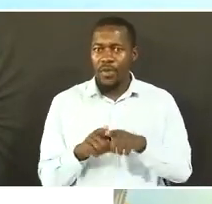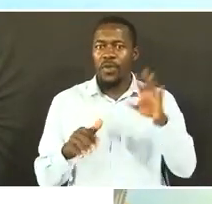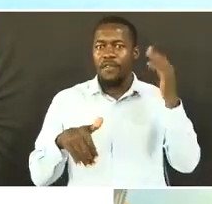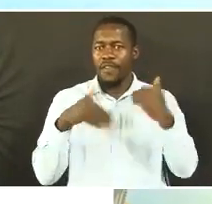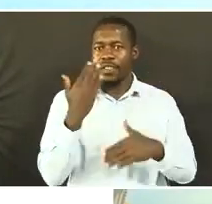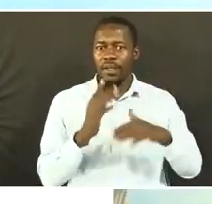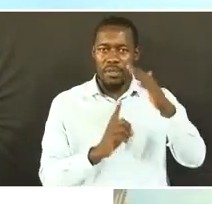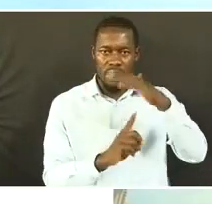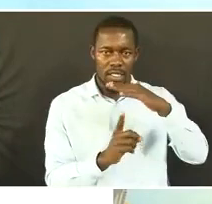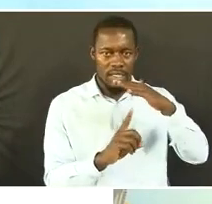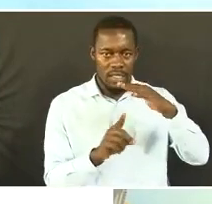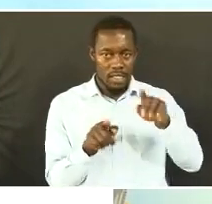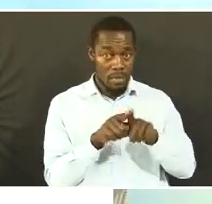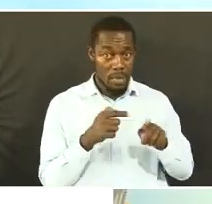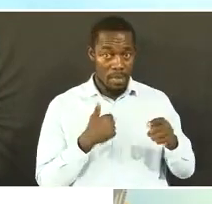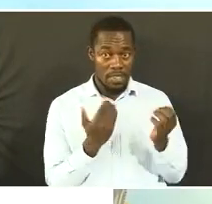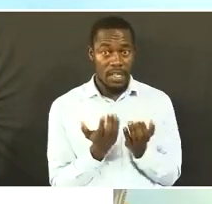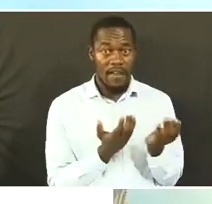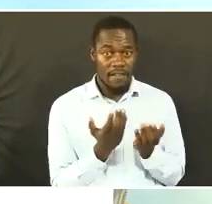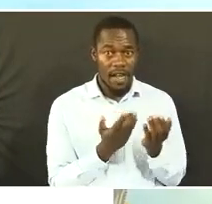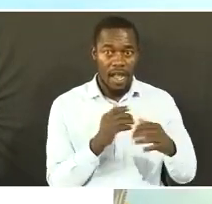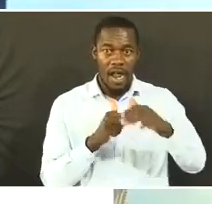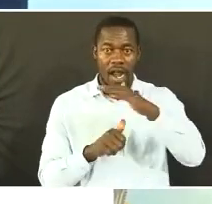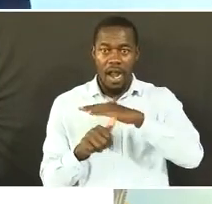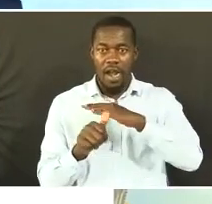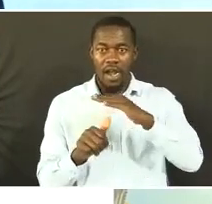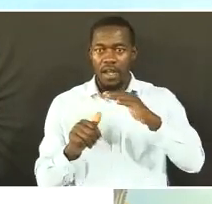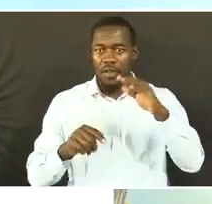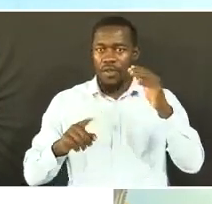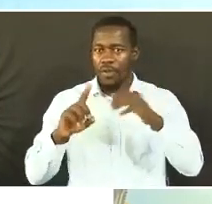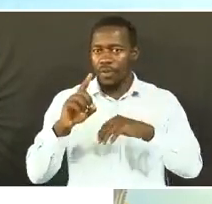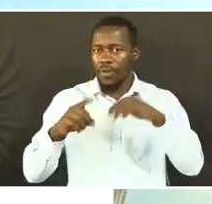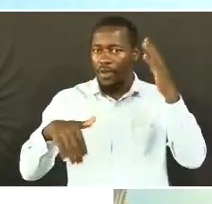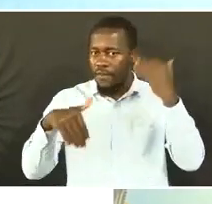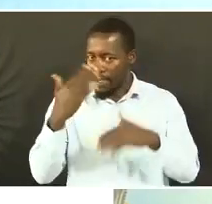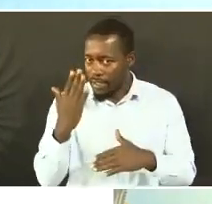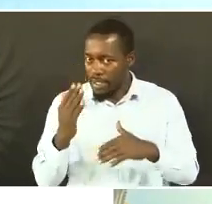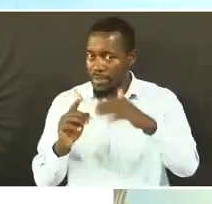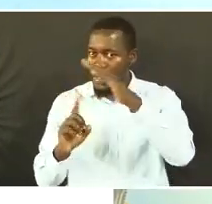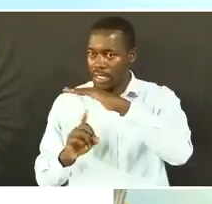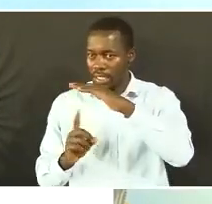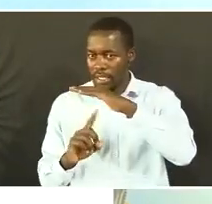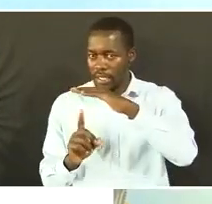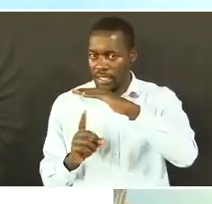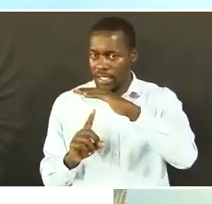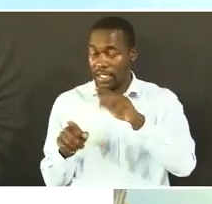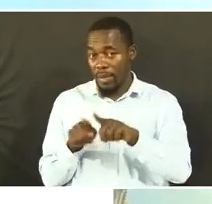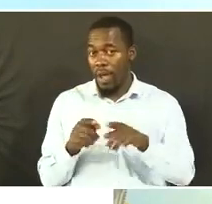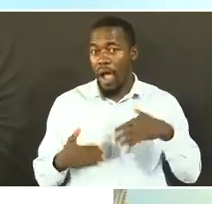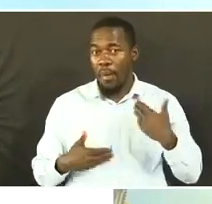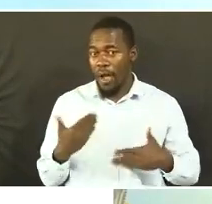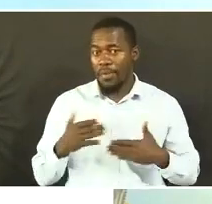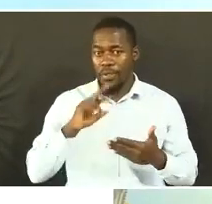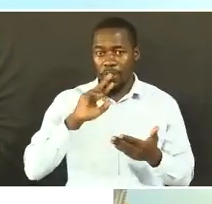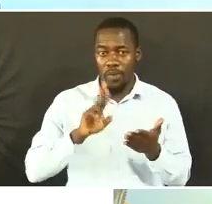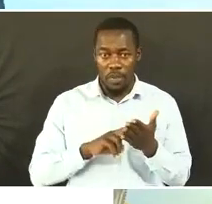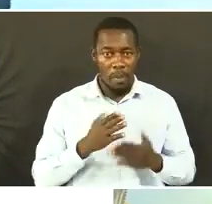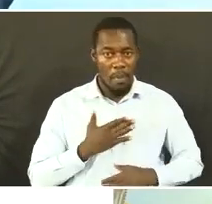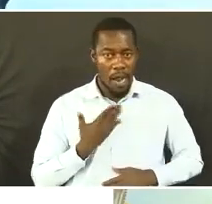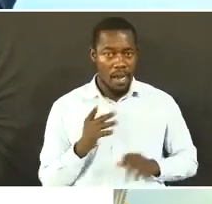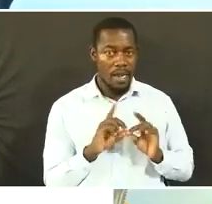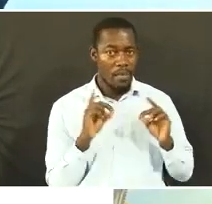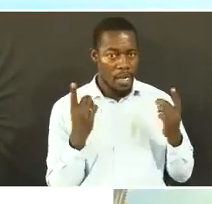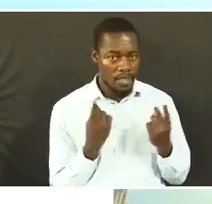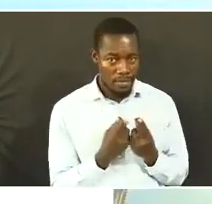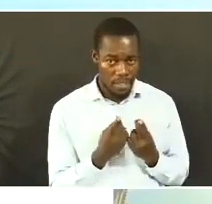my privilege for the last 2 years or so to lead out in the work. And I'm happy to report that as a department, by